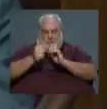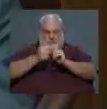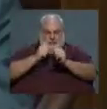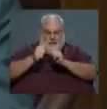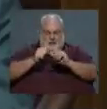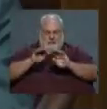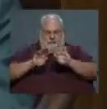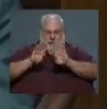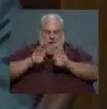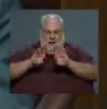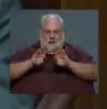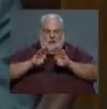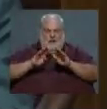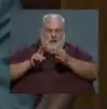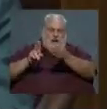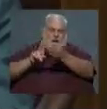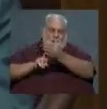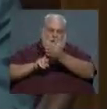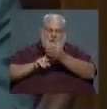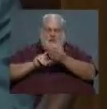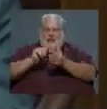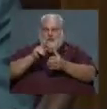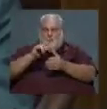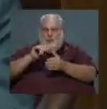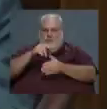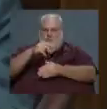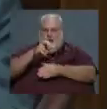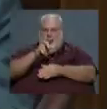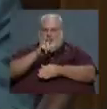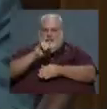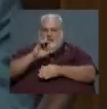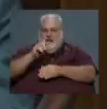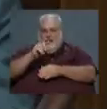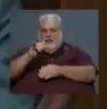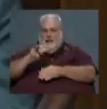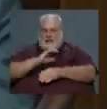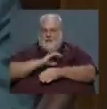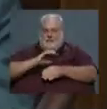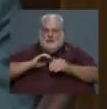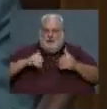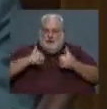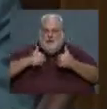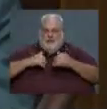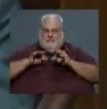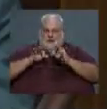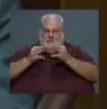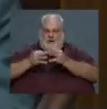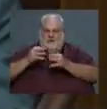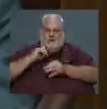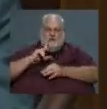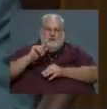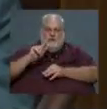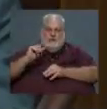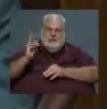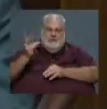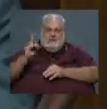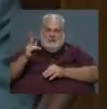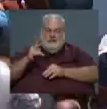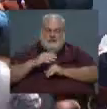selection, authorize entry into contracts with Pulaski County, which were approved by the Commission on Children, Youth, and Families for 2017. First